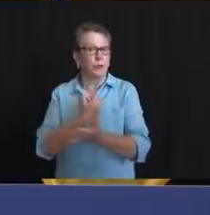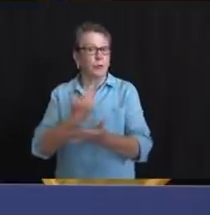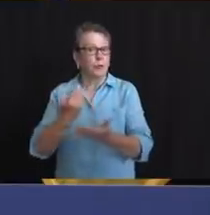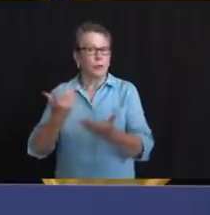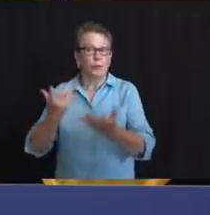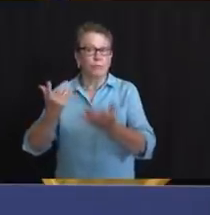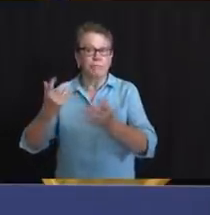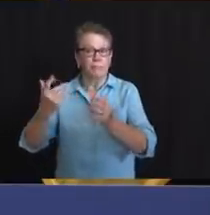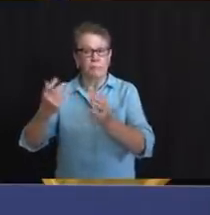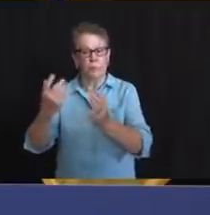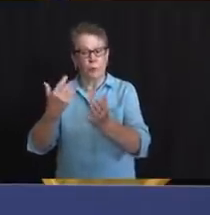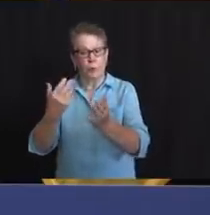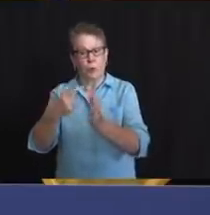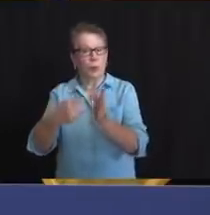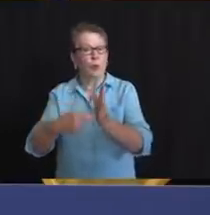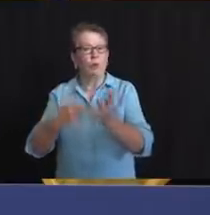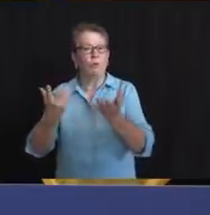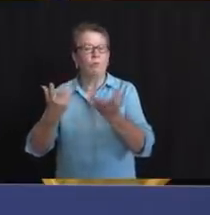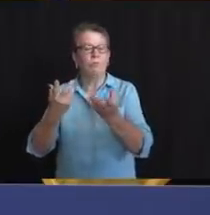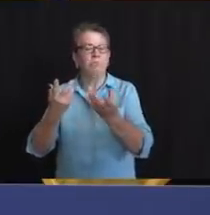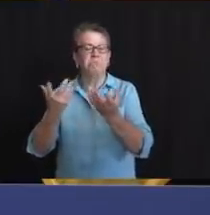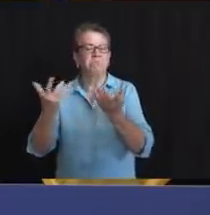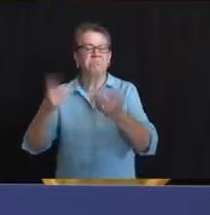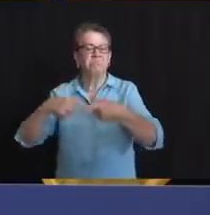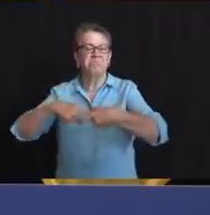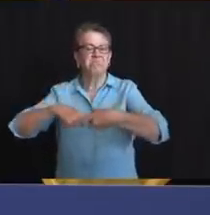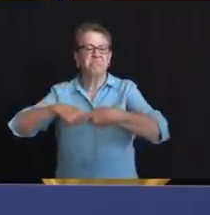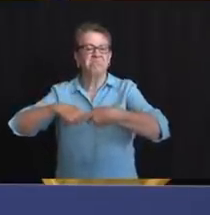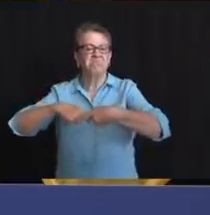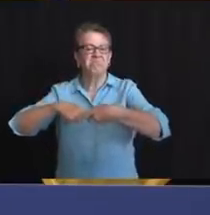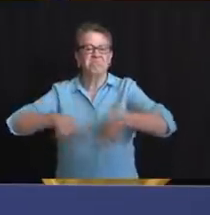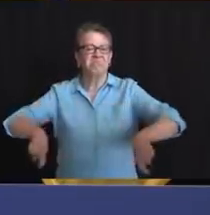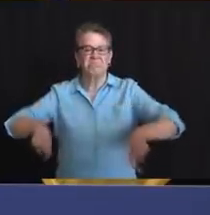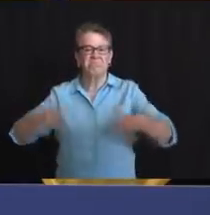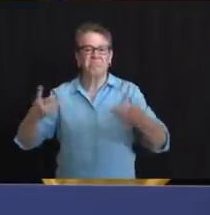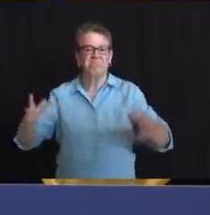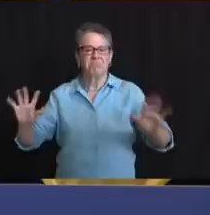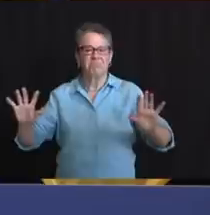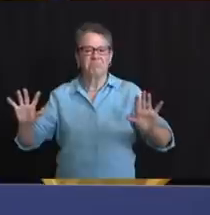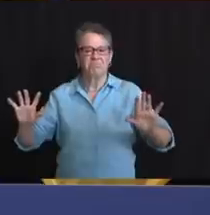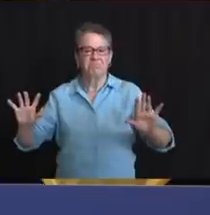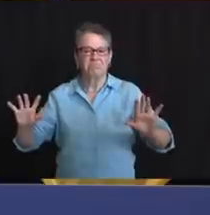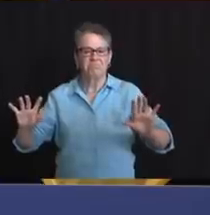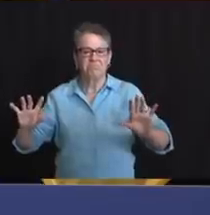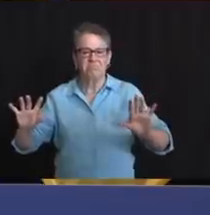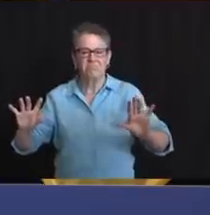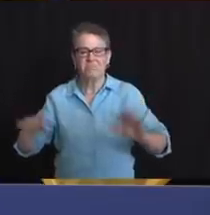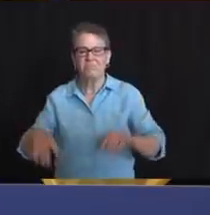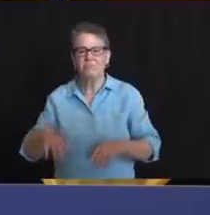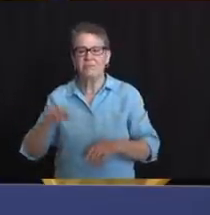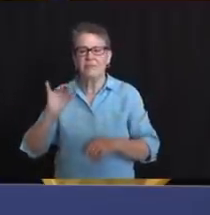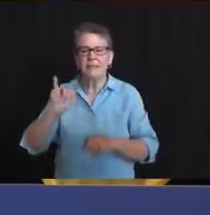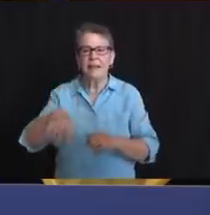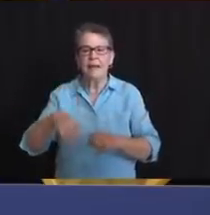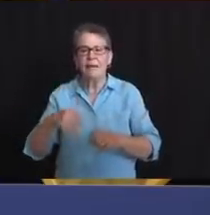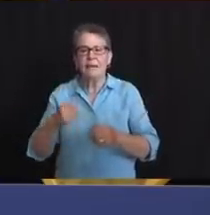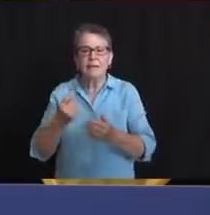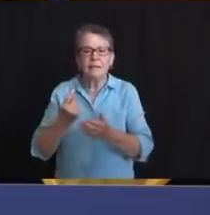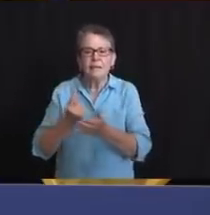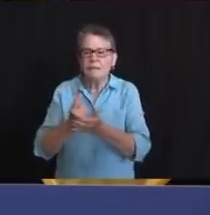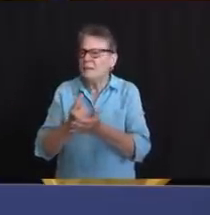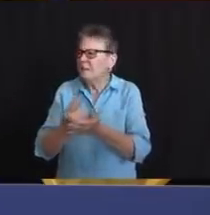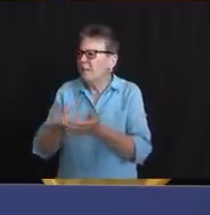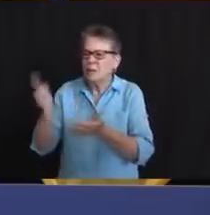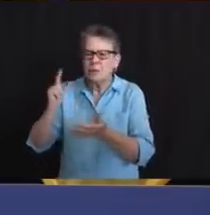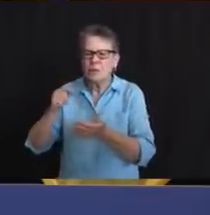213,911, I'm not sure how much of those are firsts, but my guess is, Judy, this week we should have 20 to 30,000 a day of firsts, you would